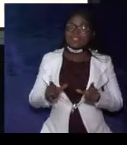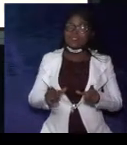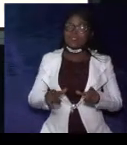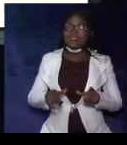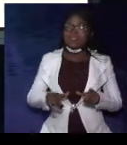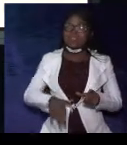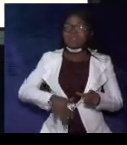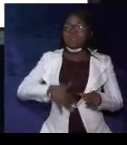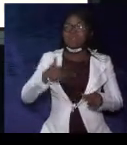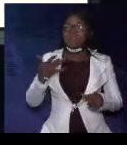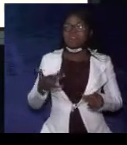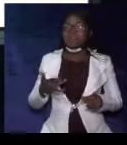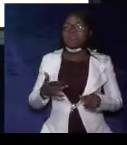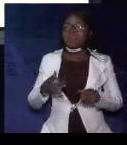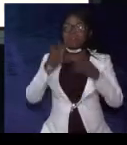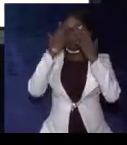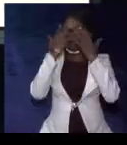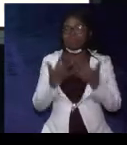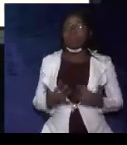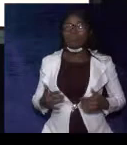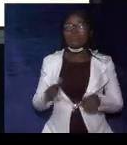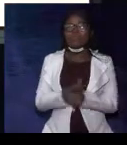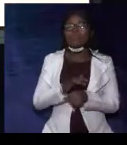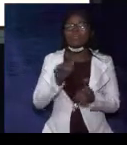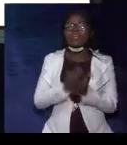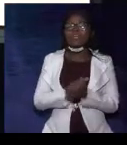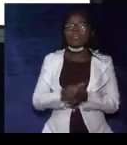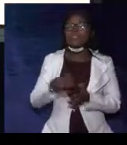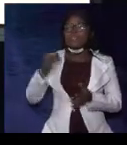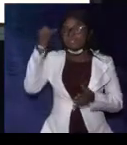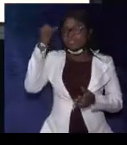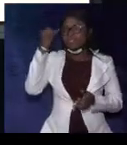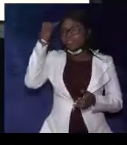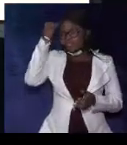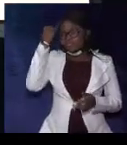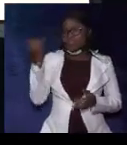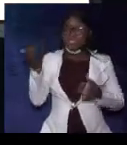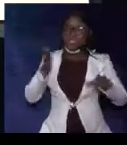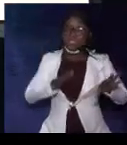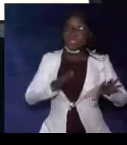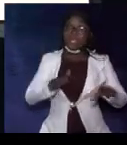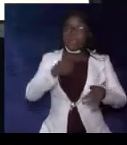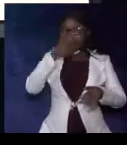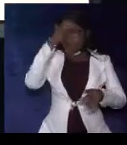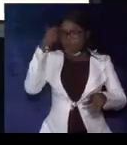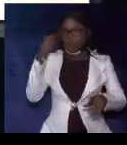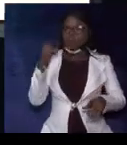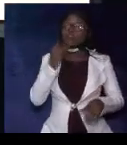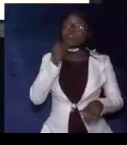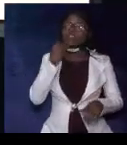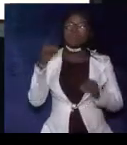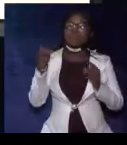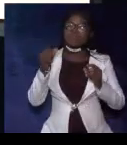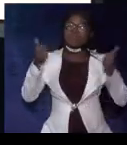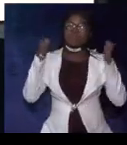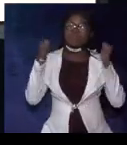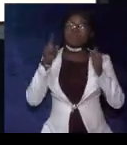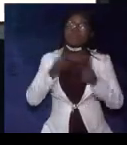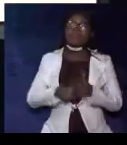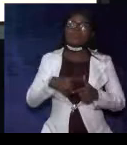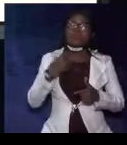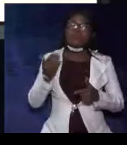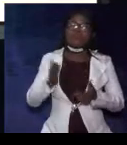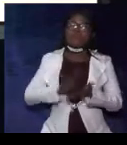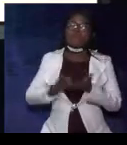that John died. John died because Joseph could not forgive him.